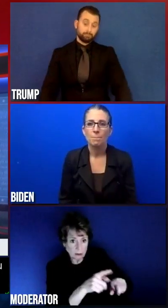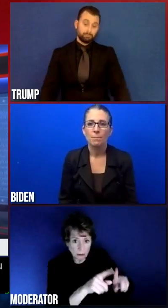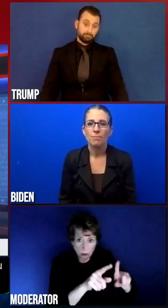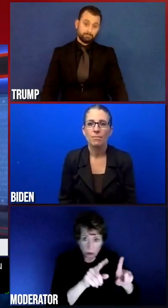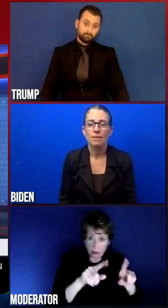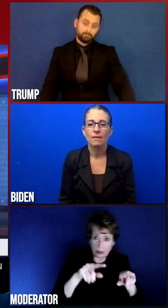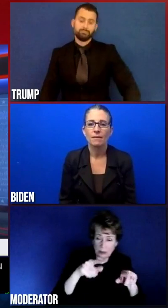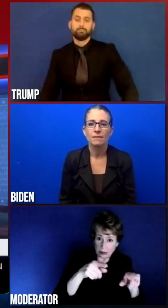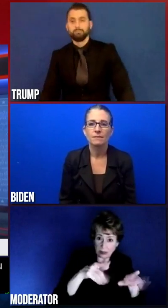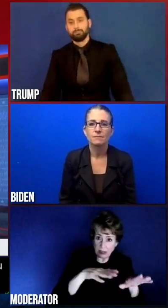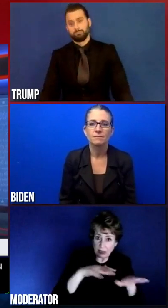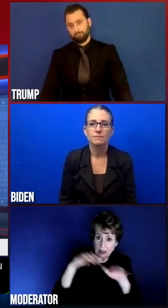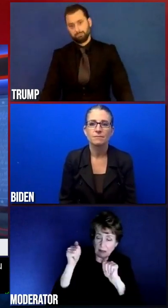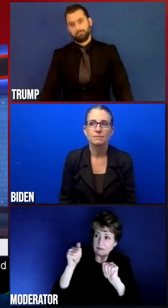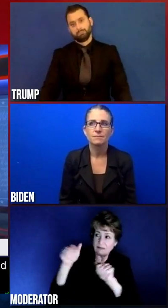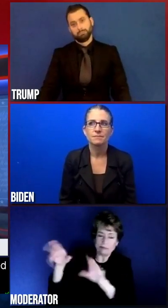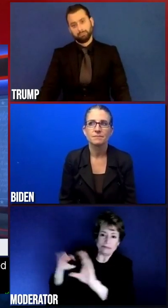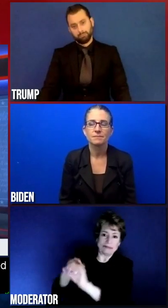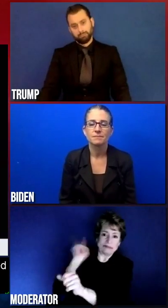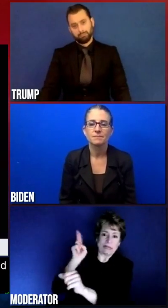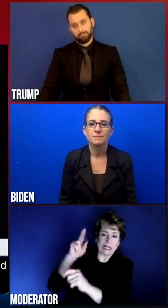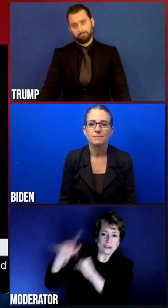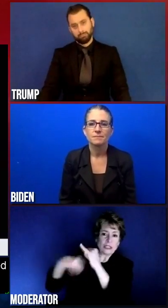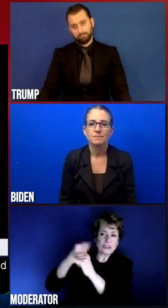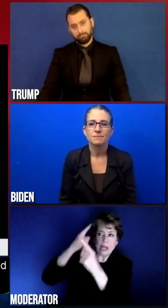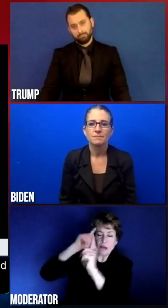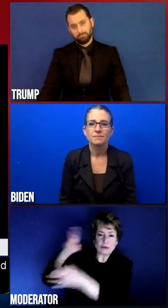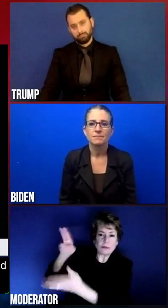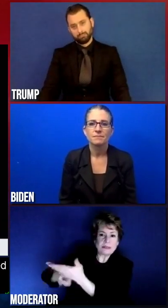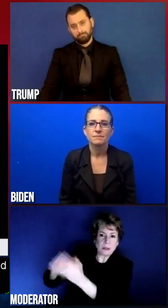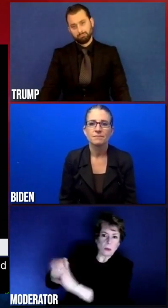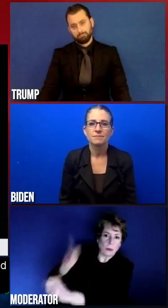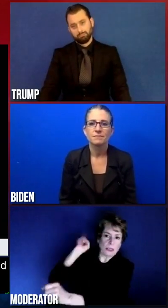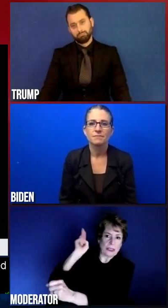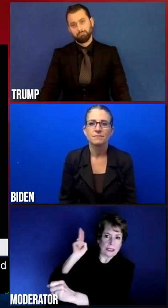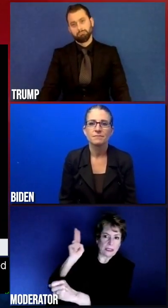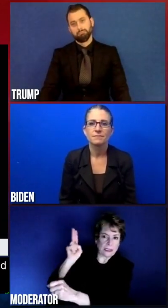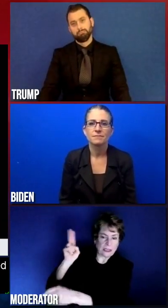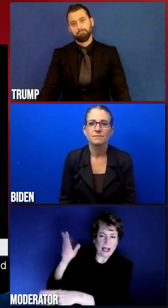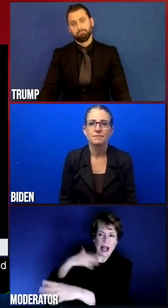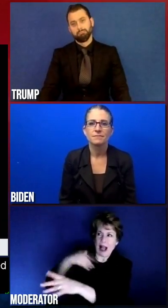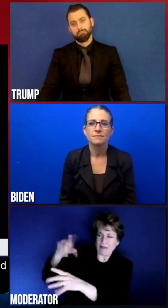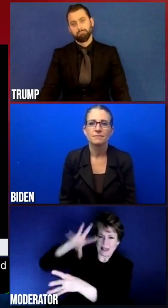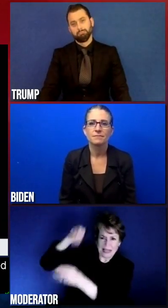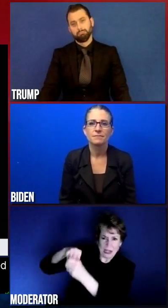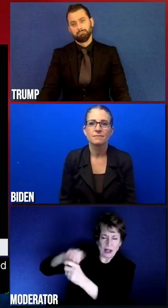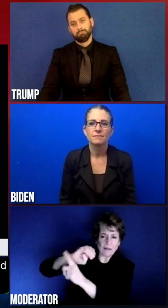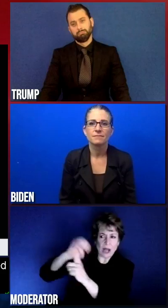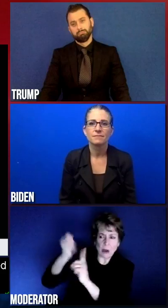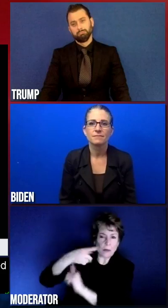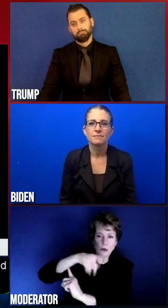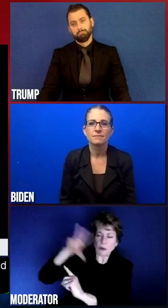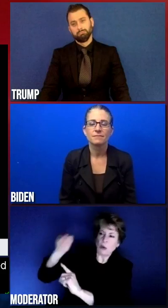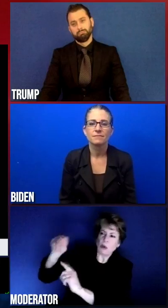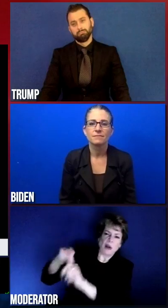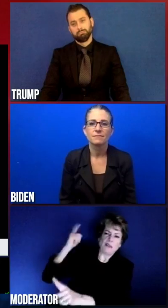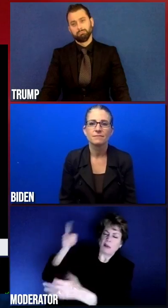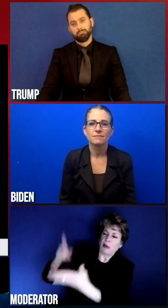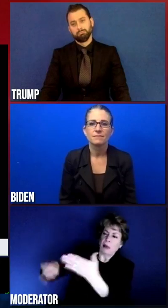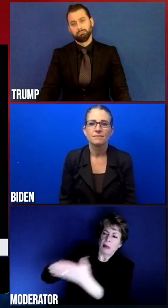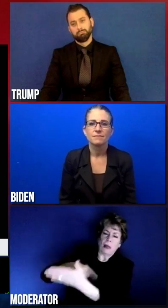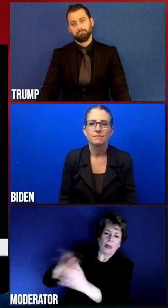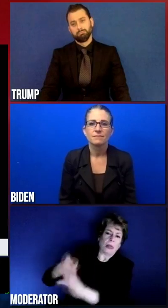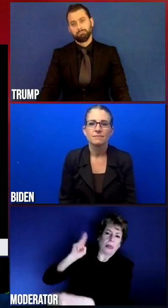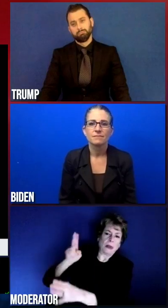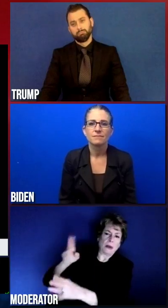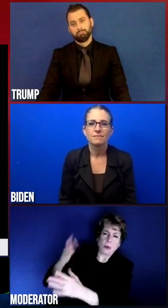of Obama environmental records. What do you believe about the science of climate change? And what will